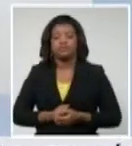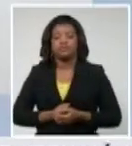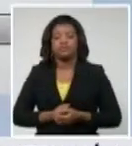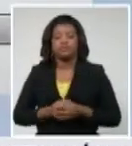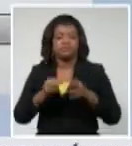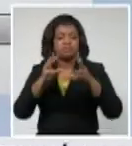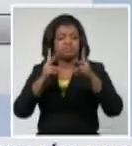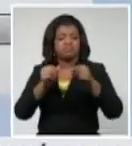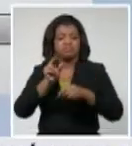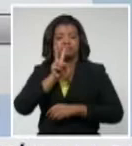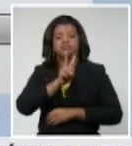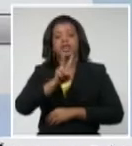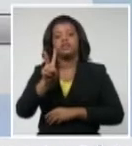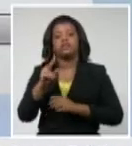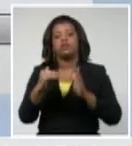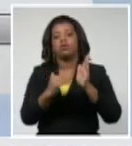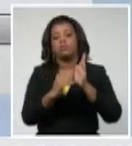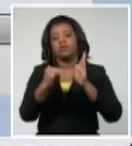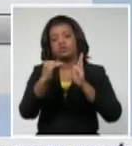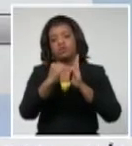of